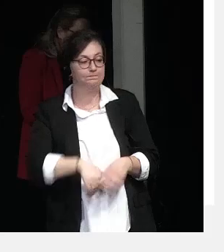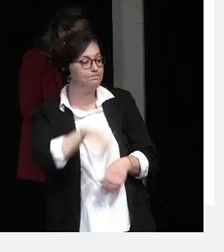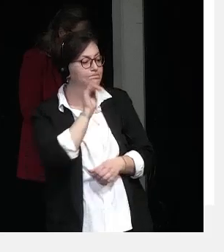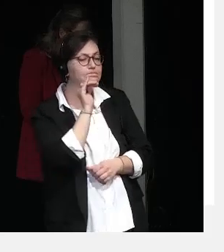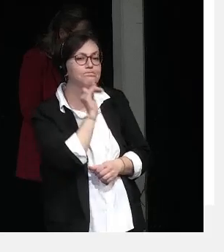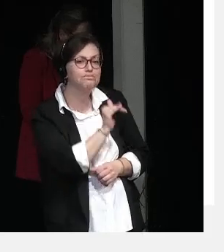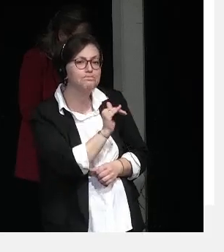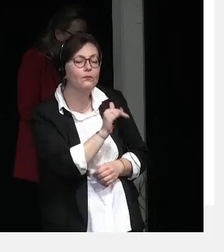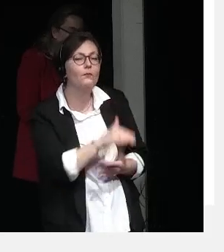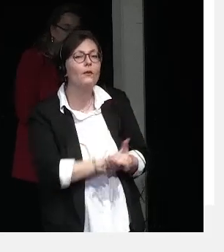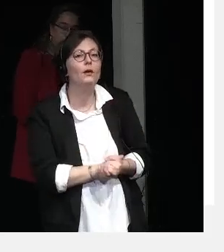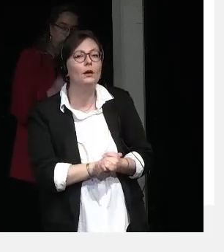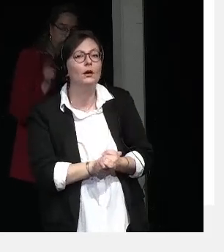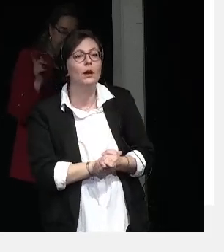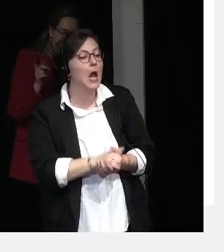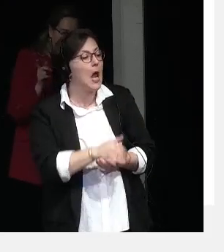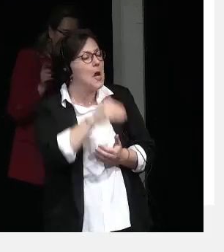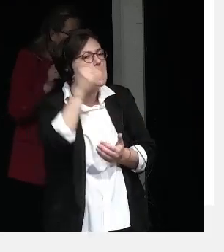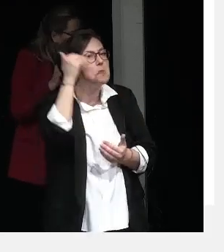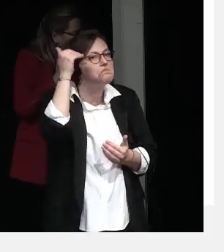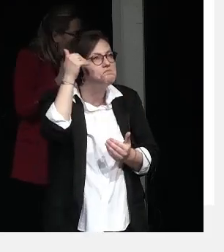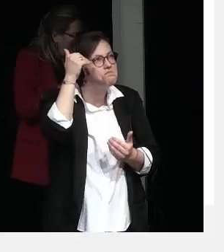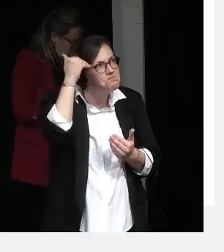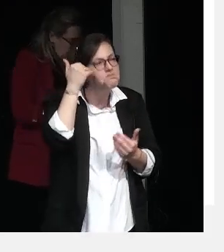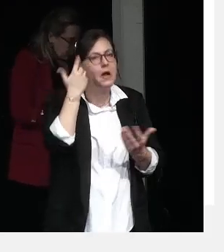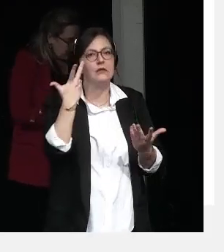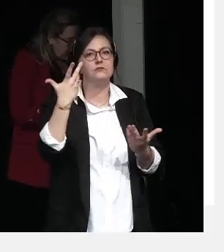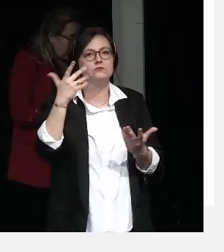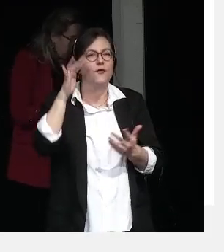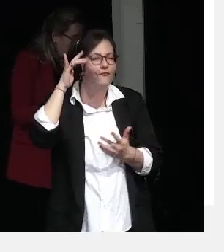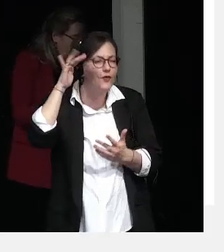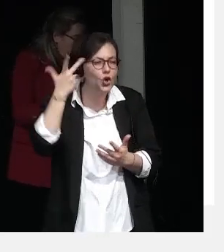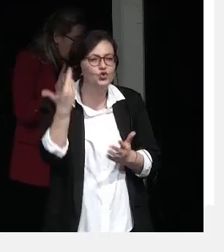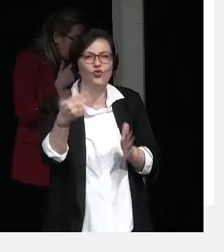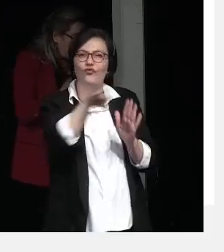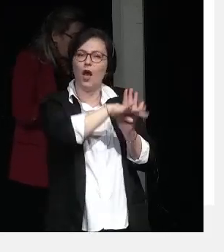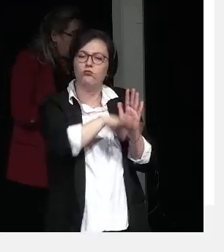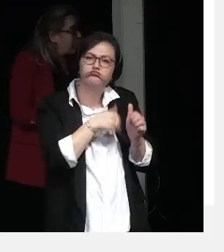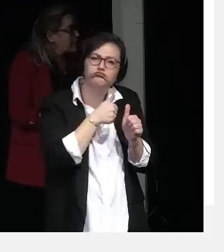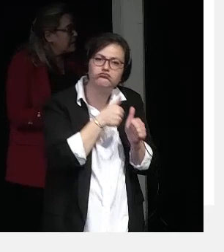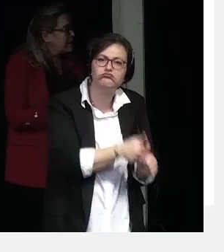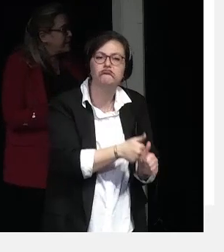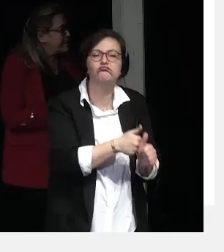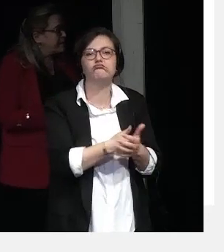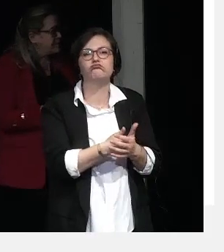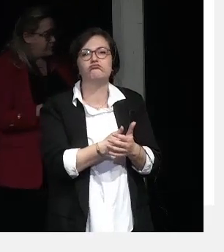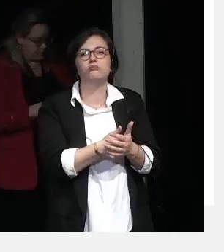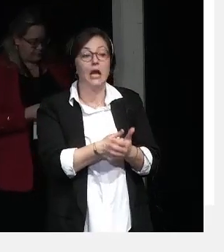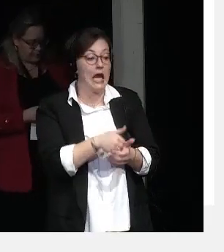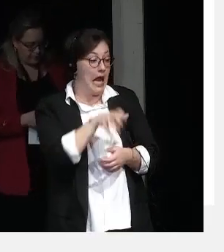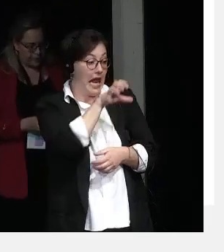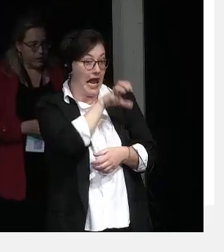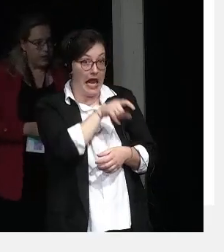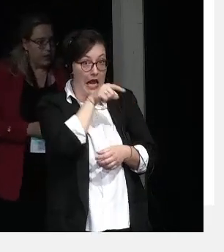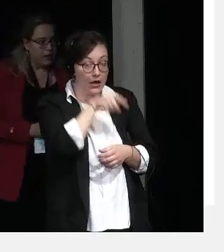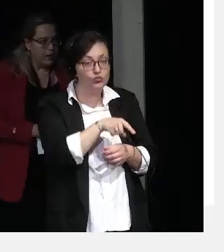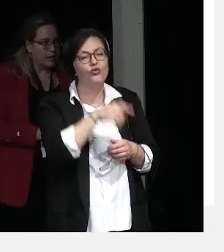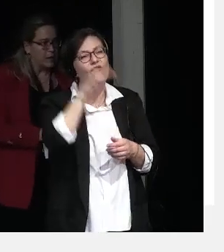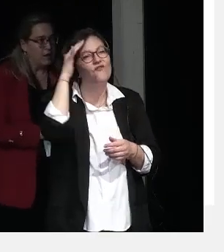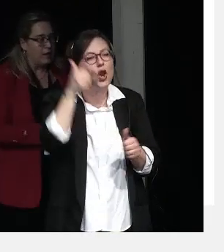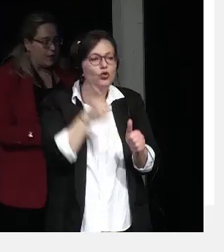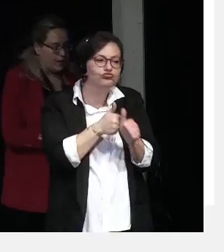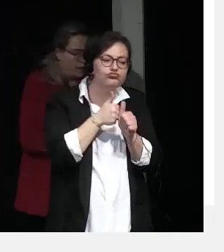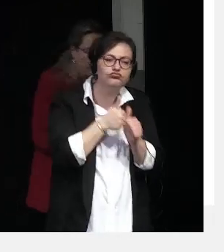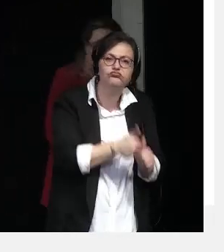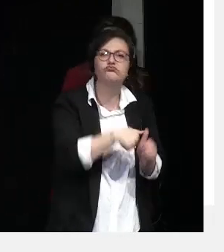guidelines or principles a museum, an institution can follow in order to make the experience more inclusive